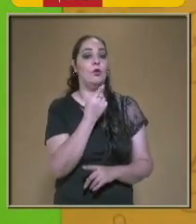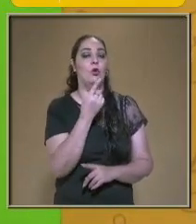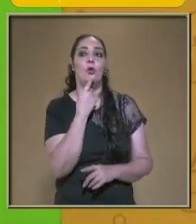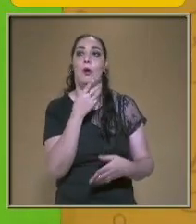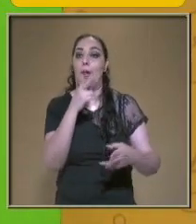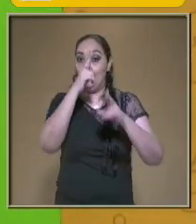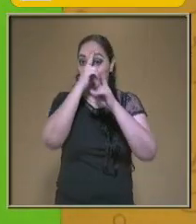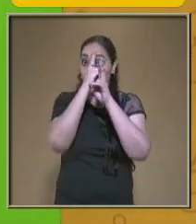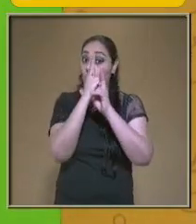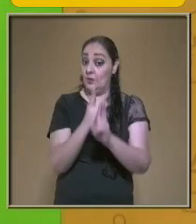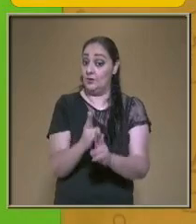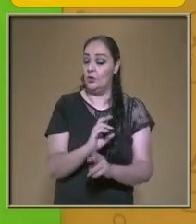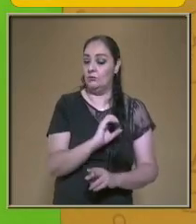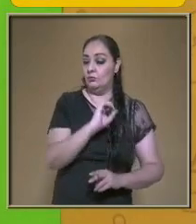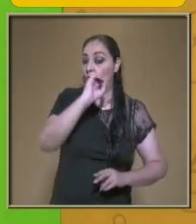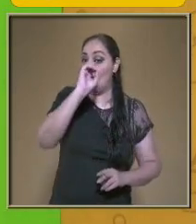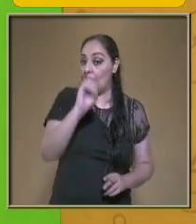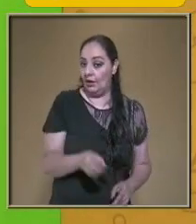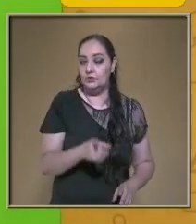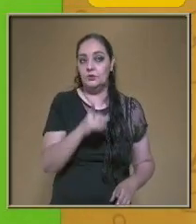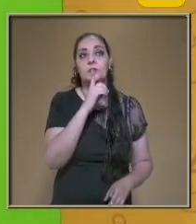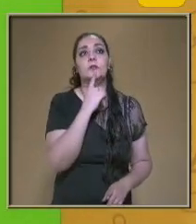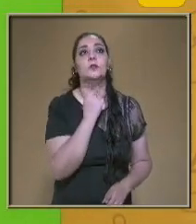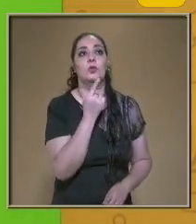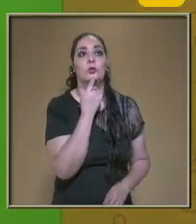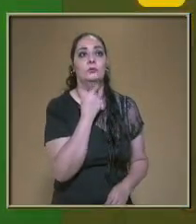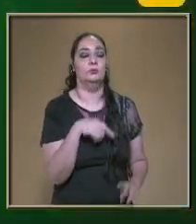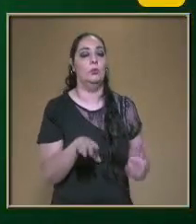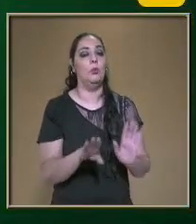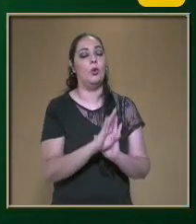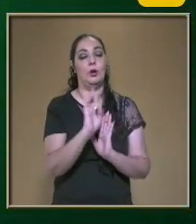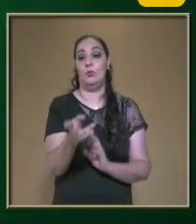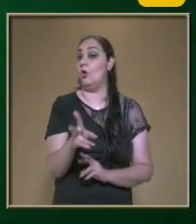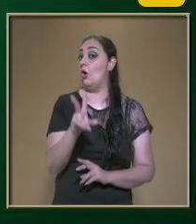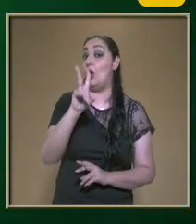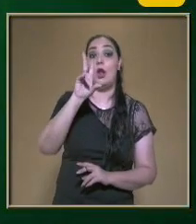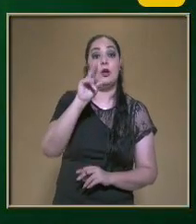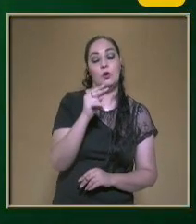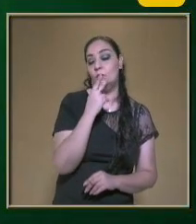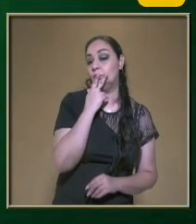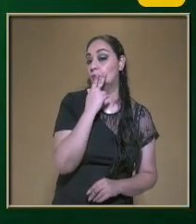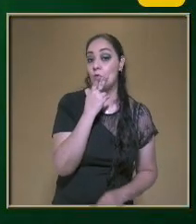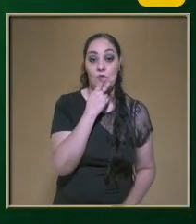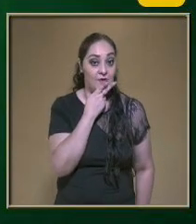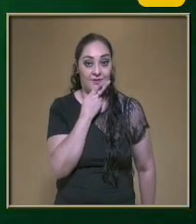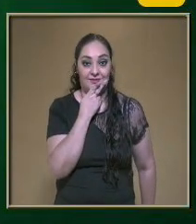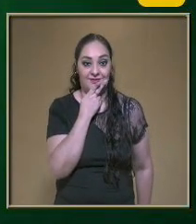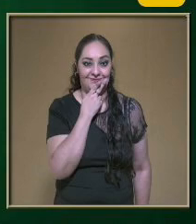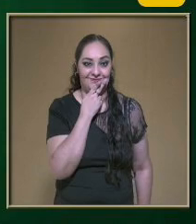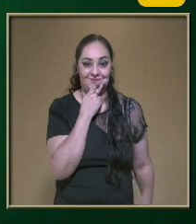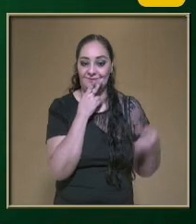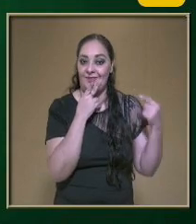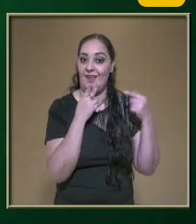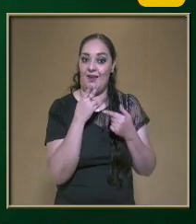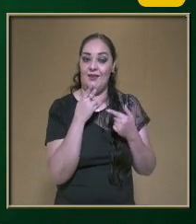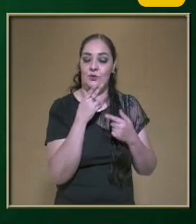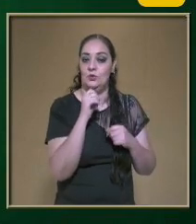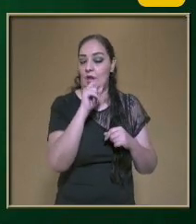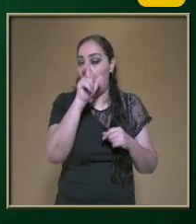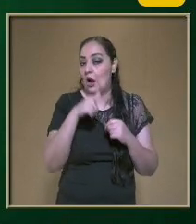or obligation. We have the no smoking. So no smoking, it's gonna be something that